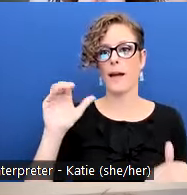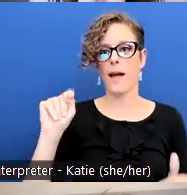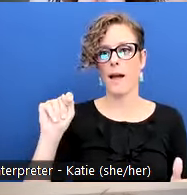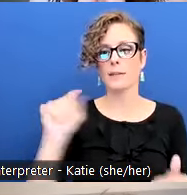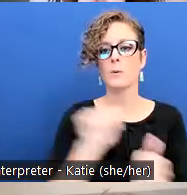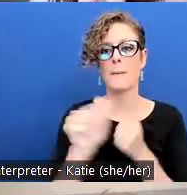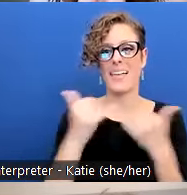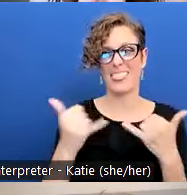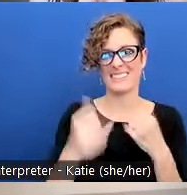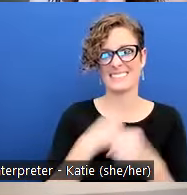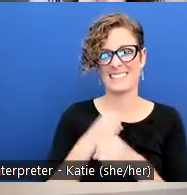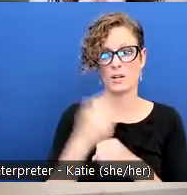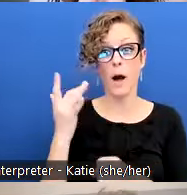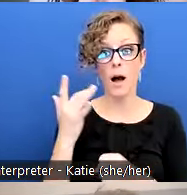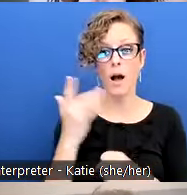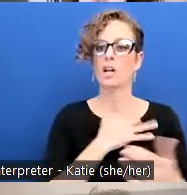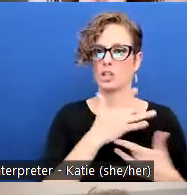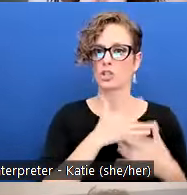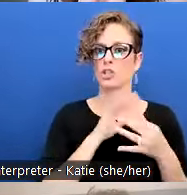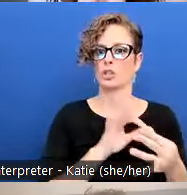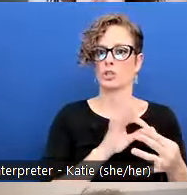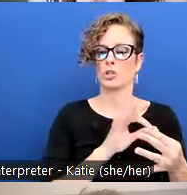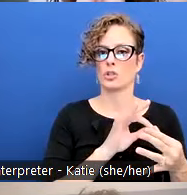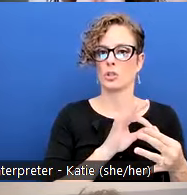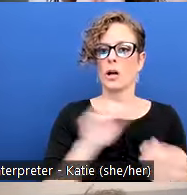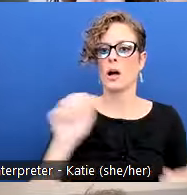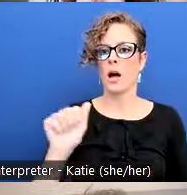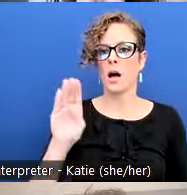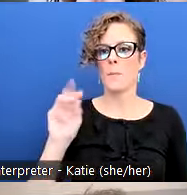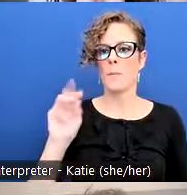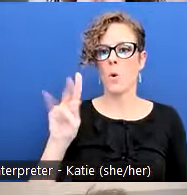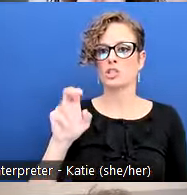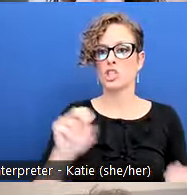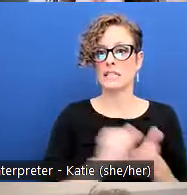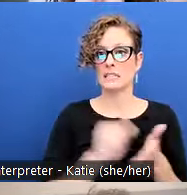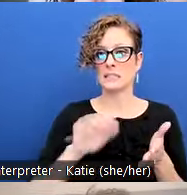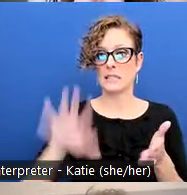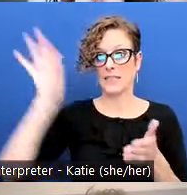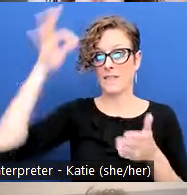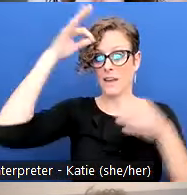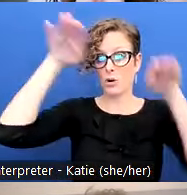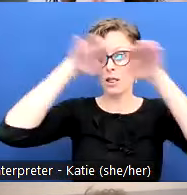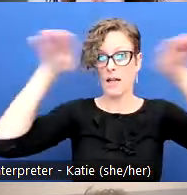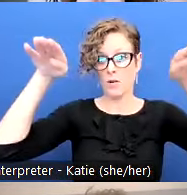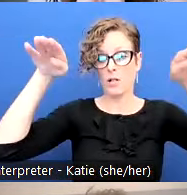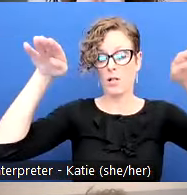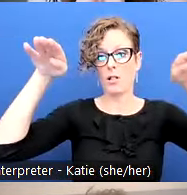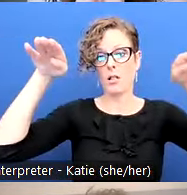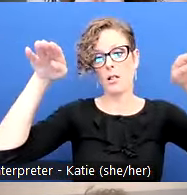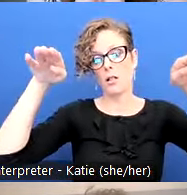because of concerns around threats to the right to abortion at the federal level, which we, of course, since then have